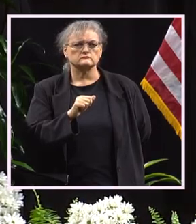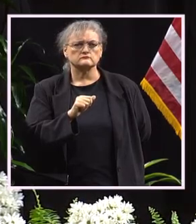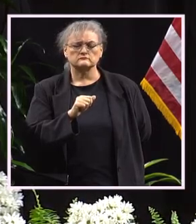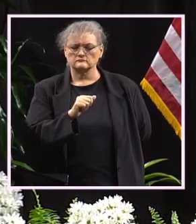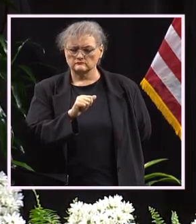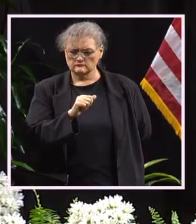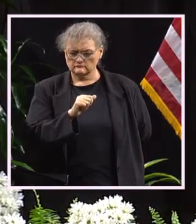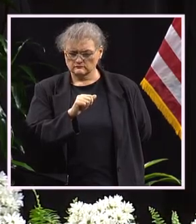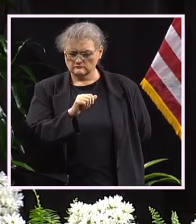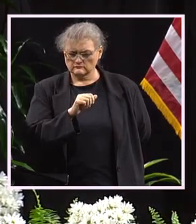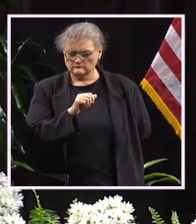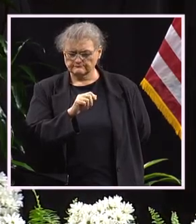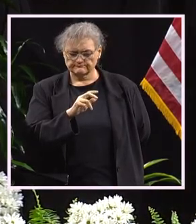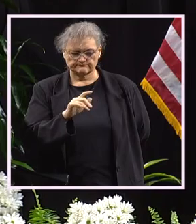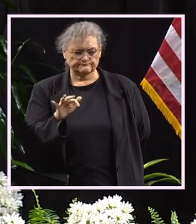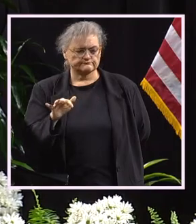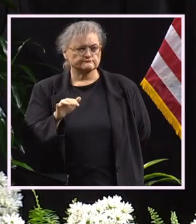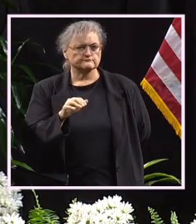Conrad Nanakwame Obeng.